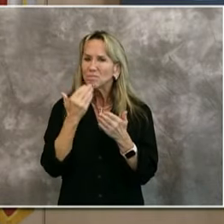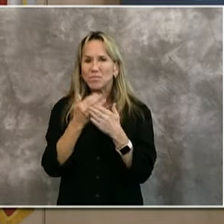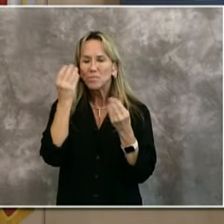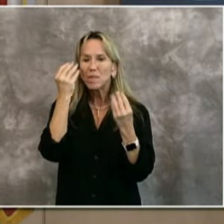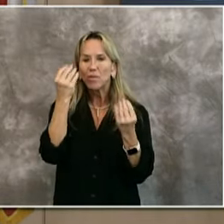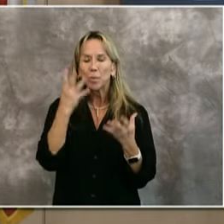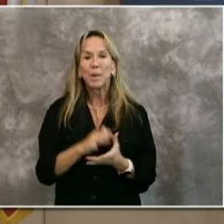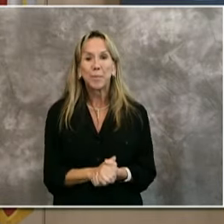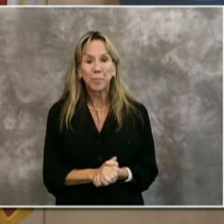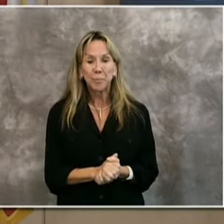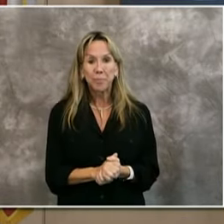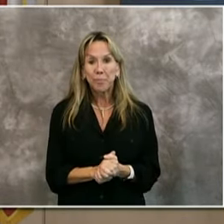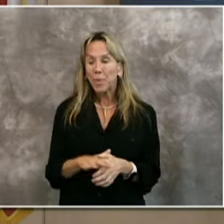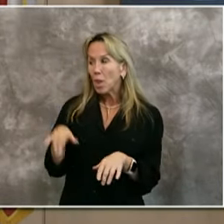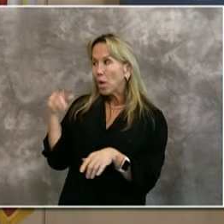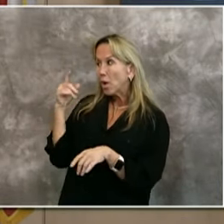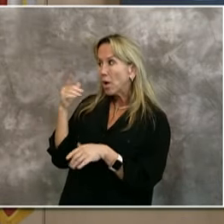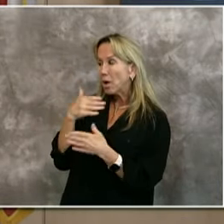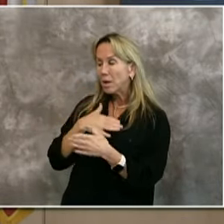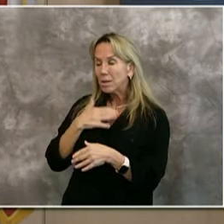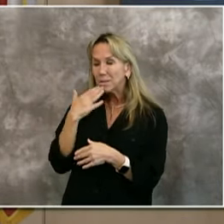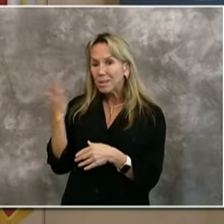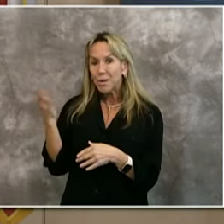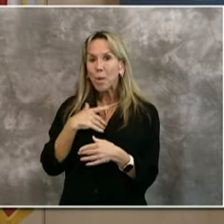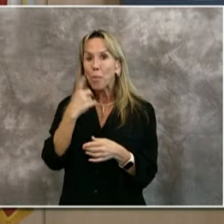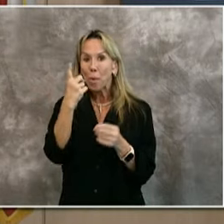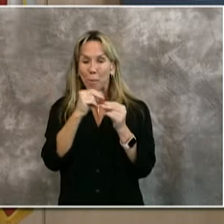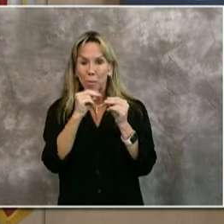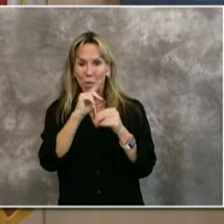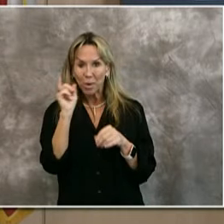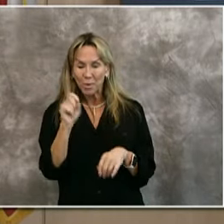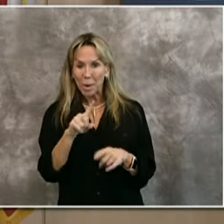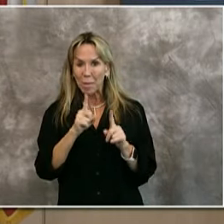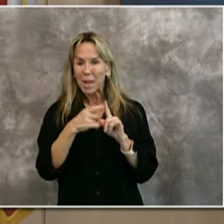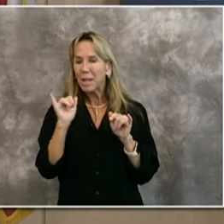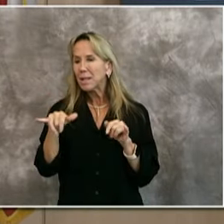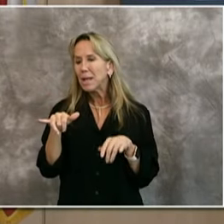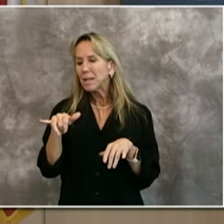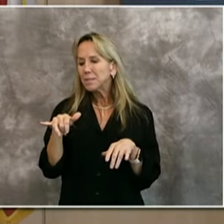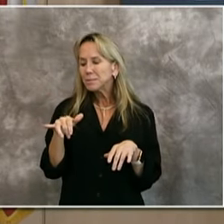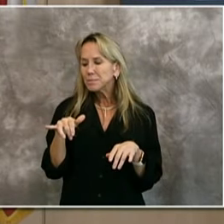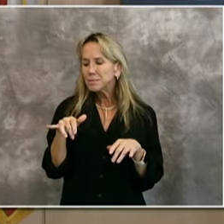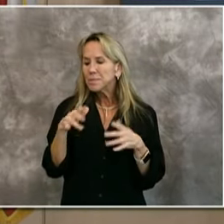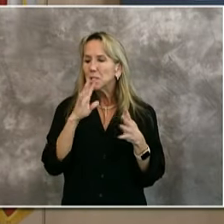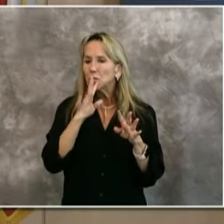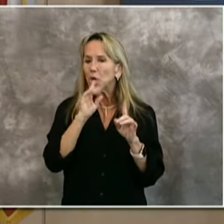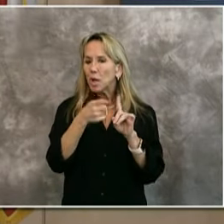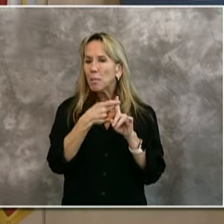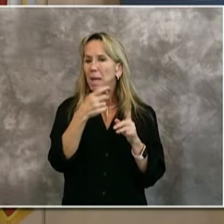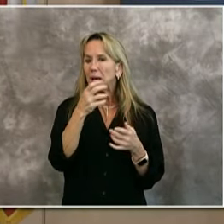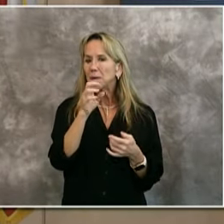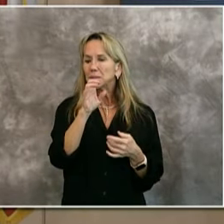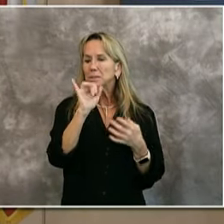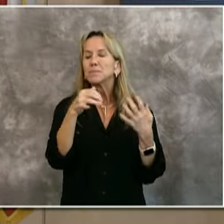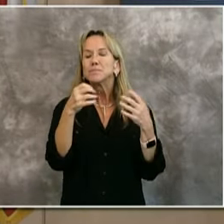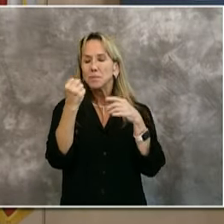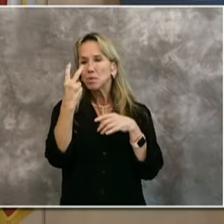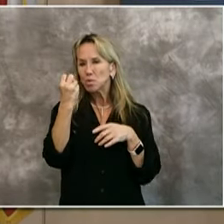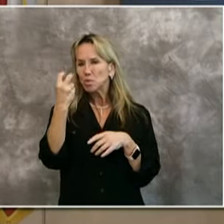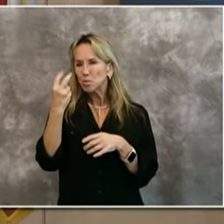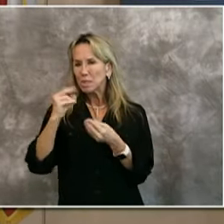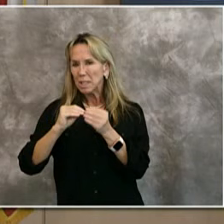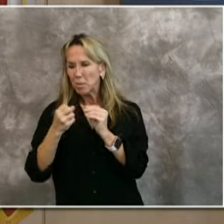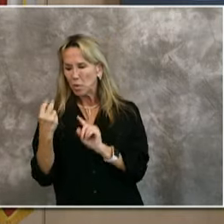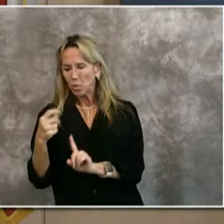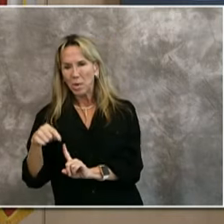Appreciate that answer. And one quick procedural tidbit. So trigger number 12, that's the one where you're attempting to reach out to people. Right now that